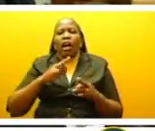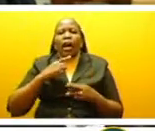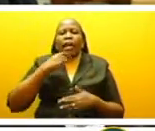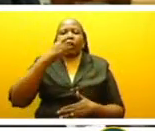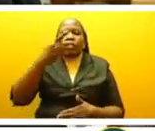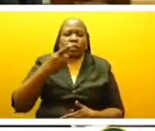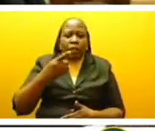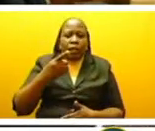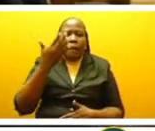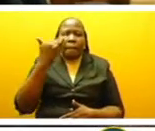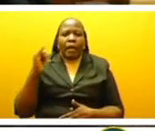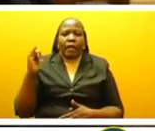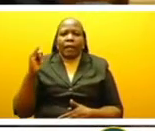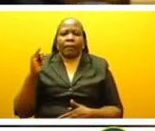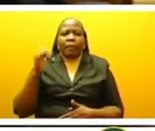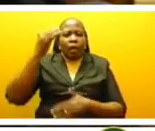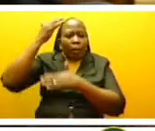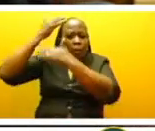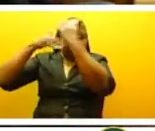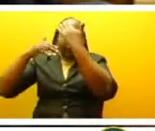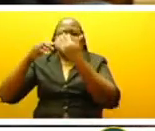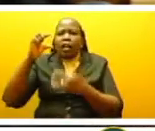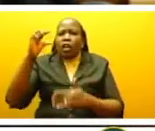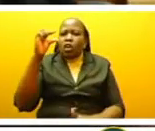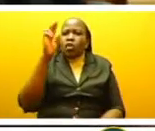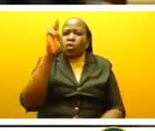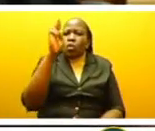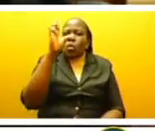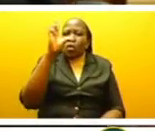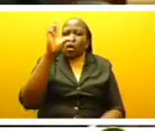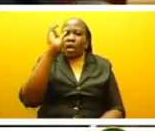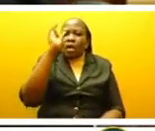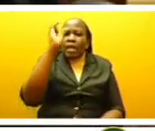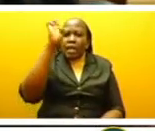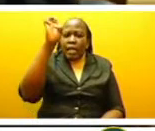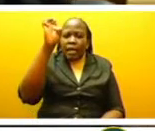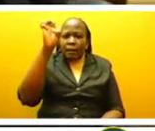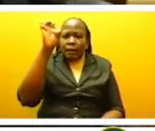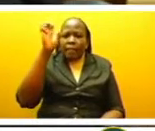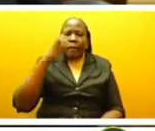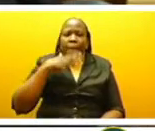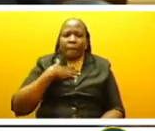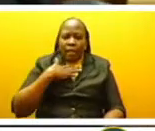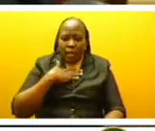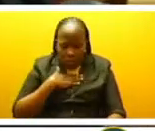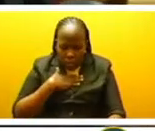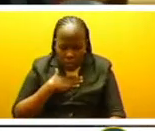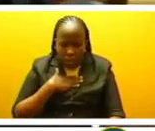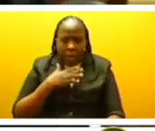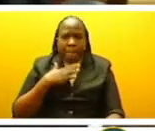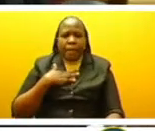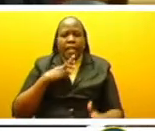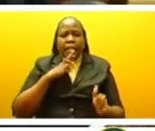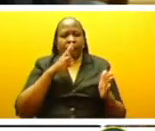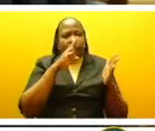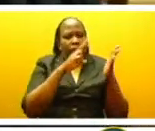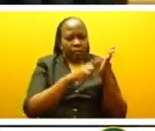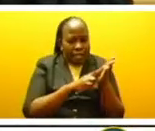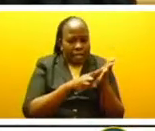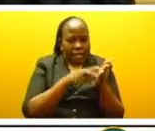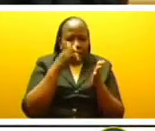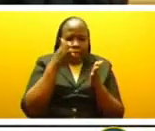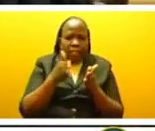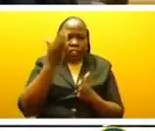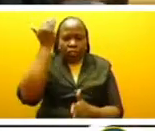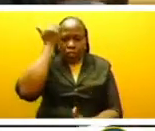by Professor Gulier. My lords and my ladies, I refer the Honorable Court to